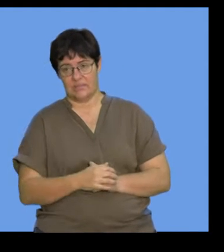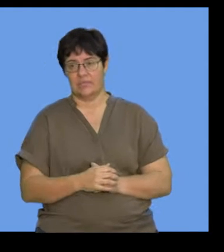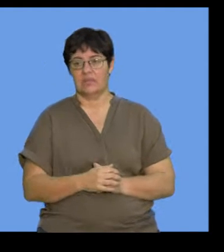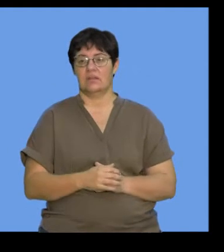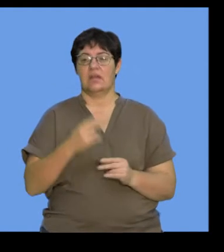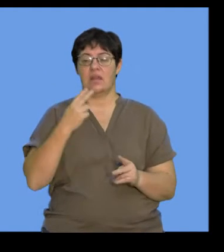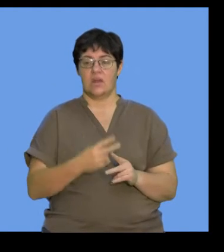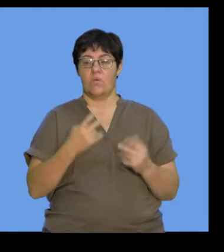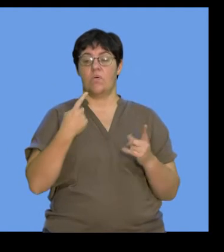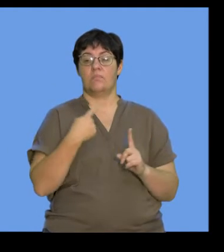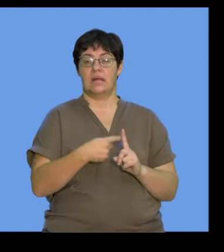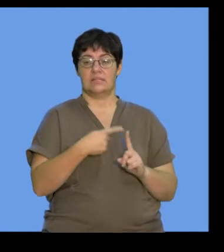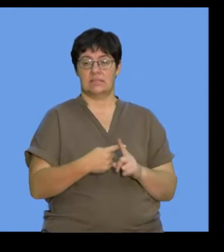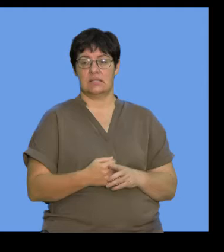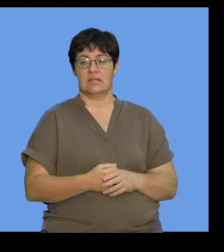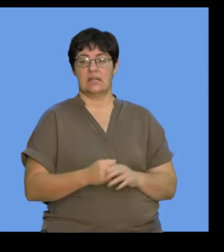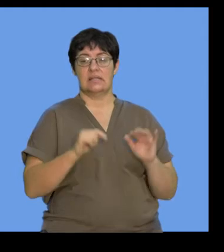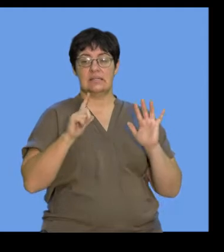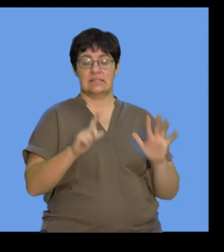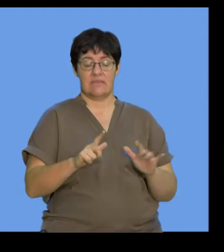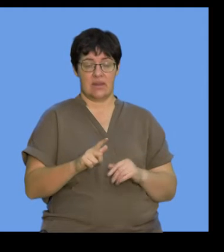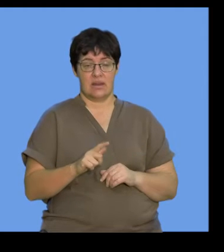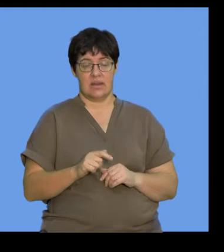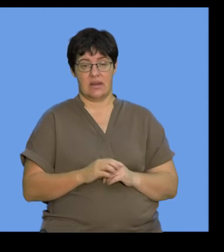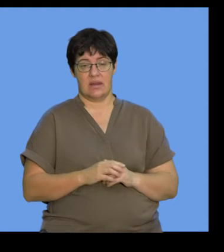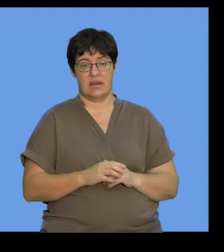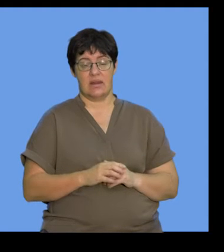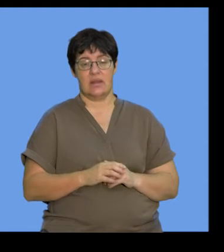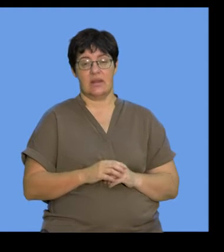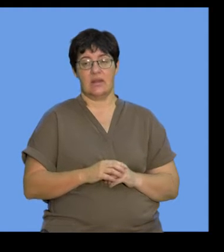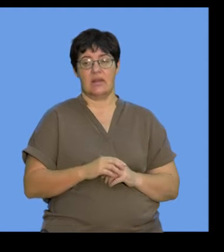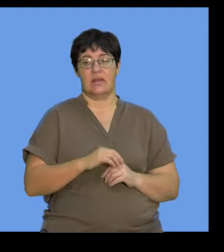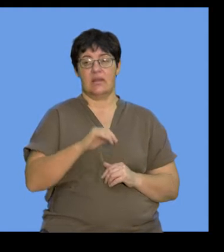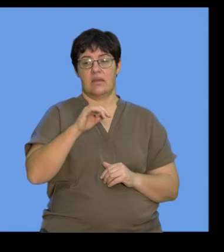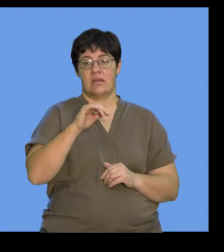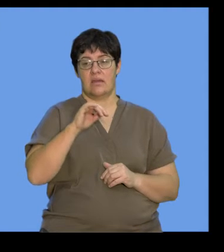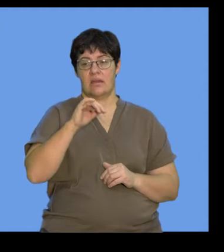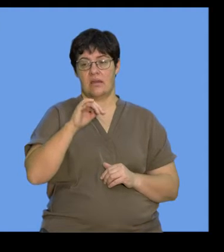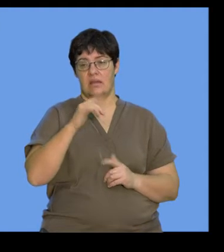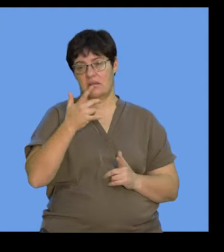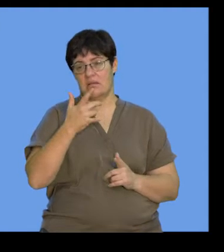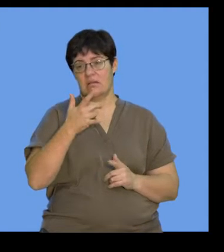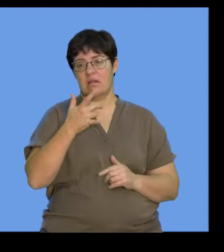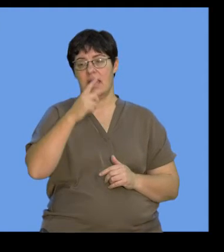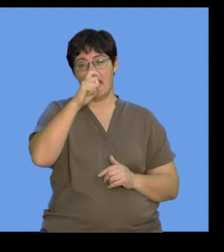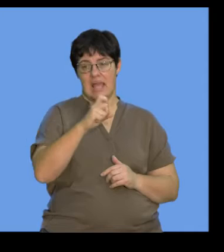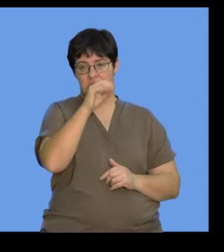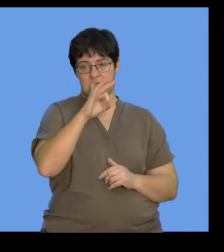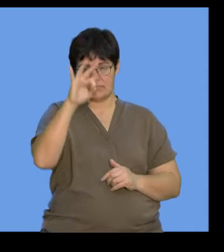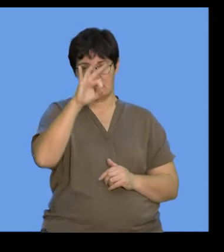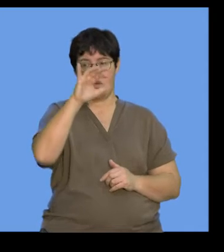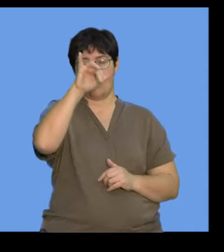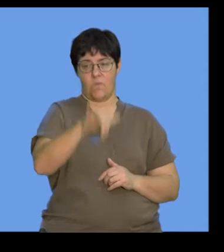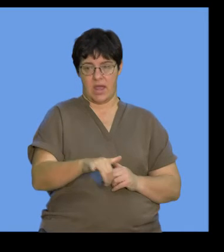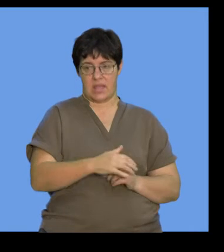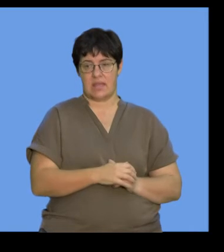the variables. Then plus the 7 multiplied by the 1, there will be 7x